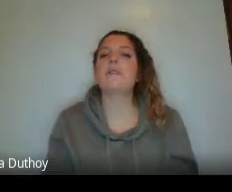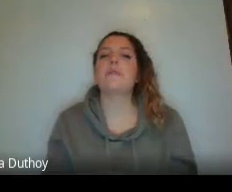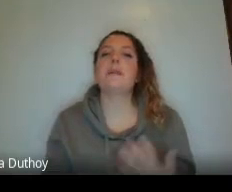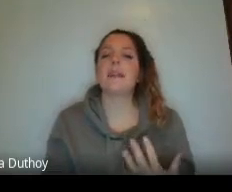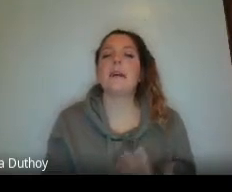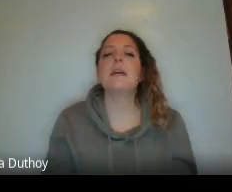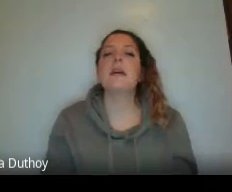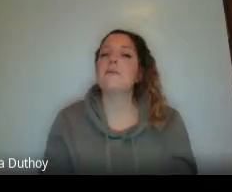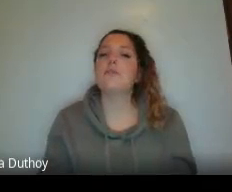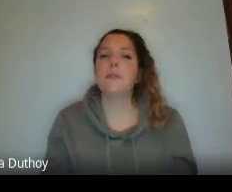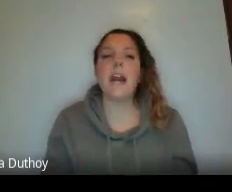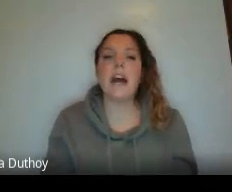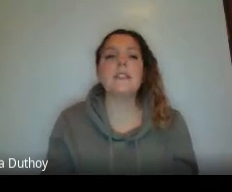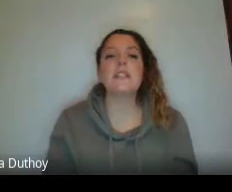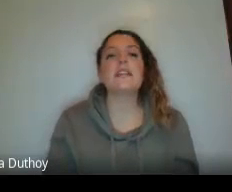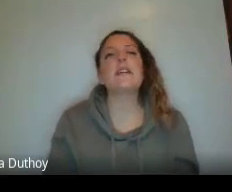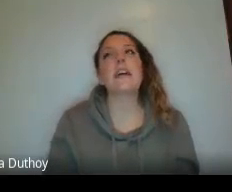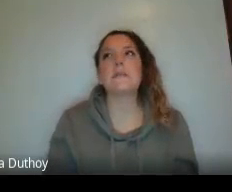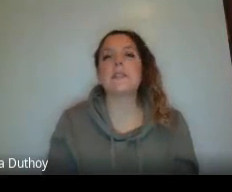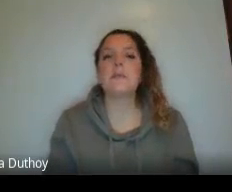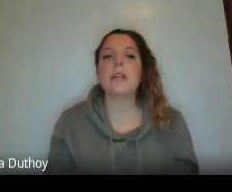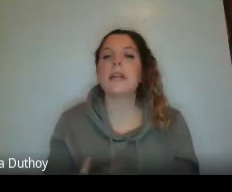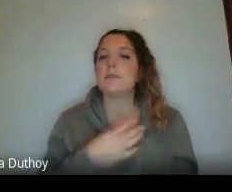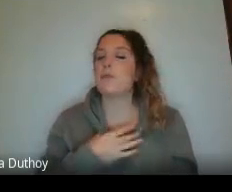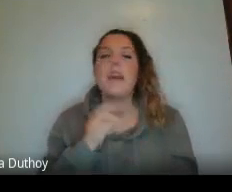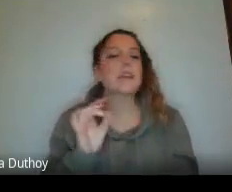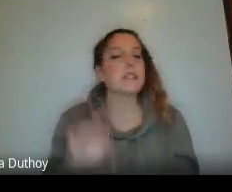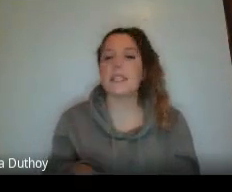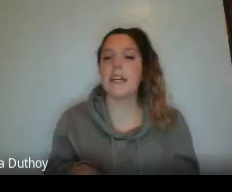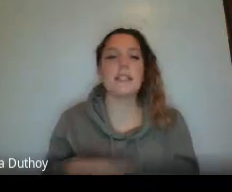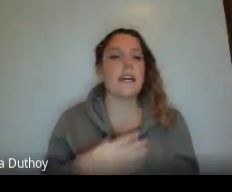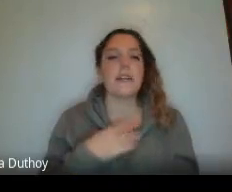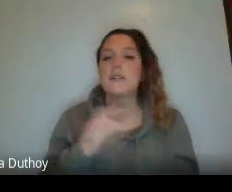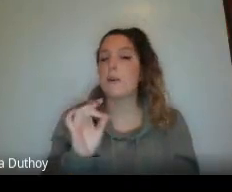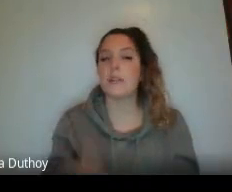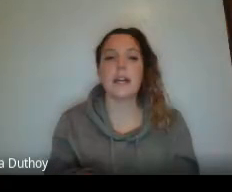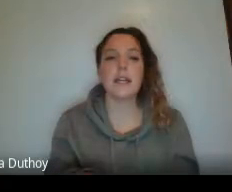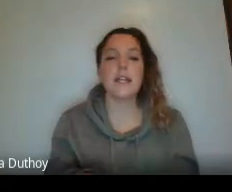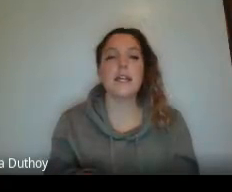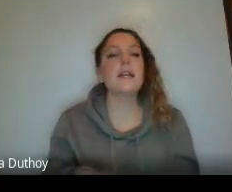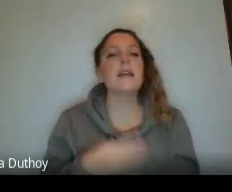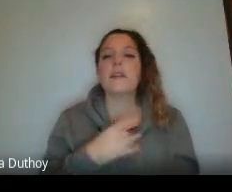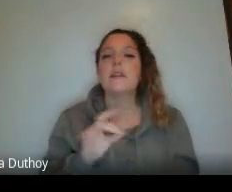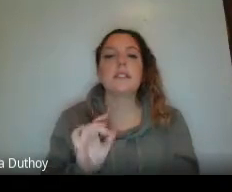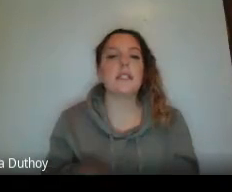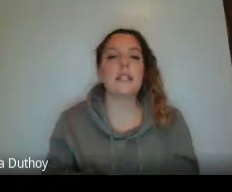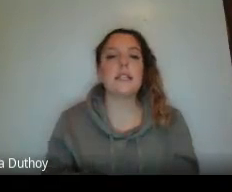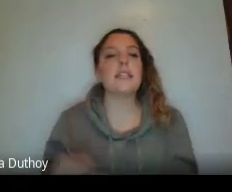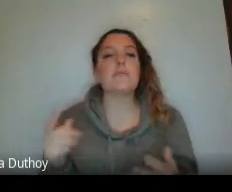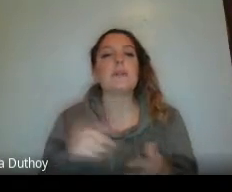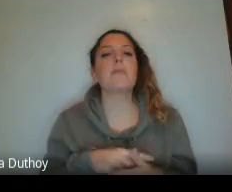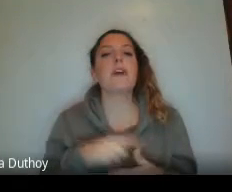So again, to make it up, you do have to say animals that you don't like because we're practicing that sign, don't like. They're going to